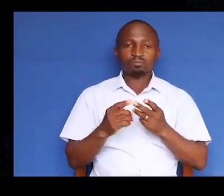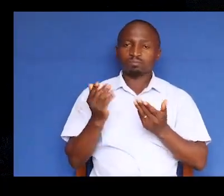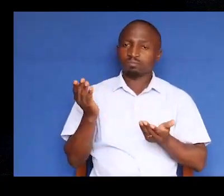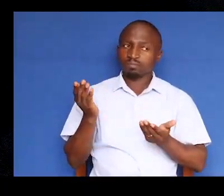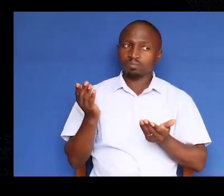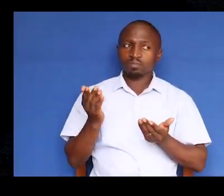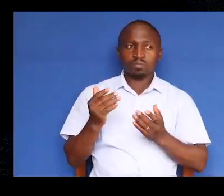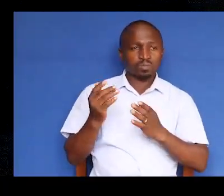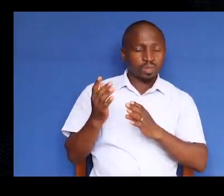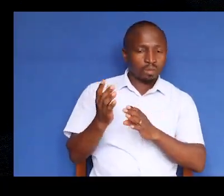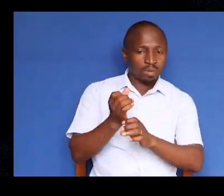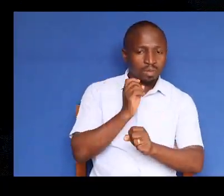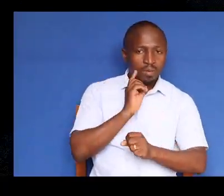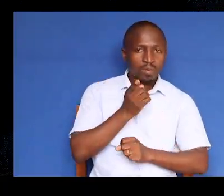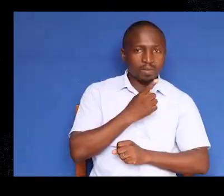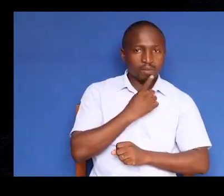68 we get